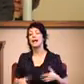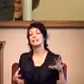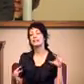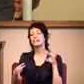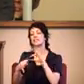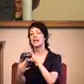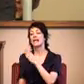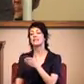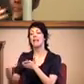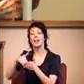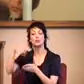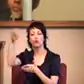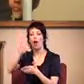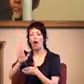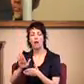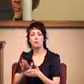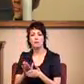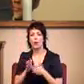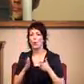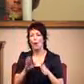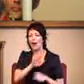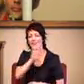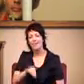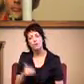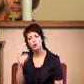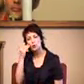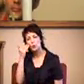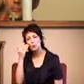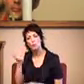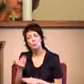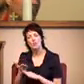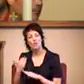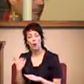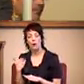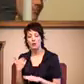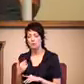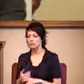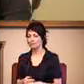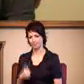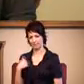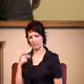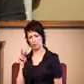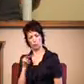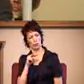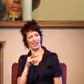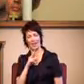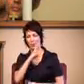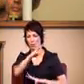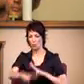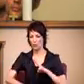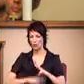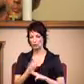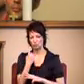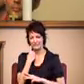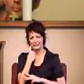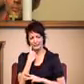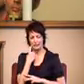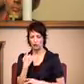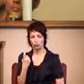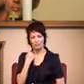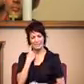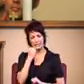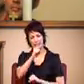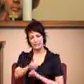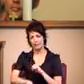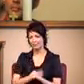existed. And I don't know about y'all, but looking at the world lately, the last number of years, I